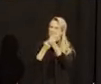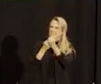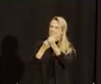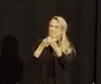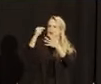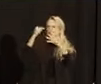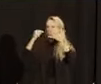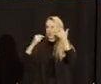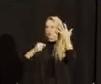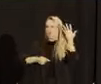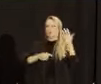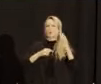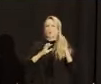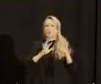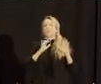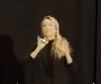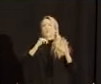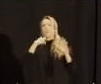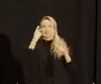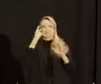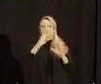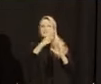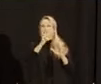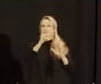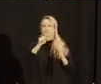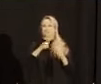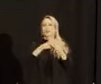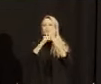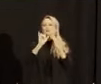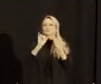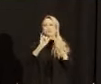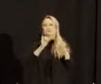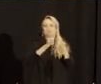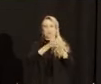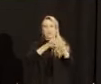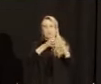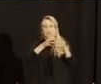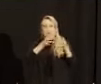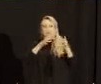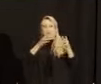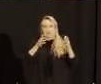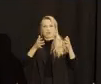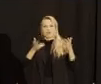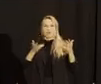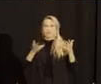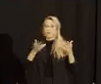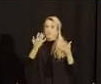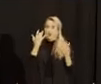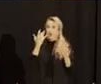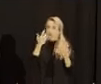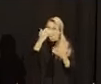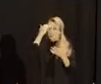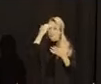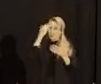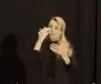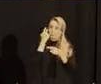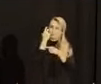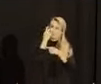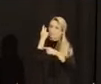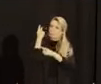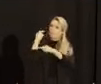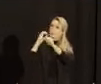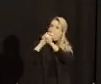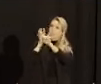see those moments where people have used the lessons learned to really drive the type of